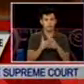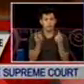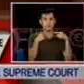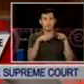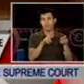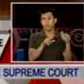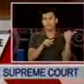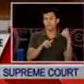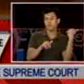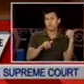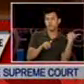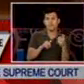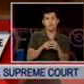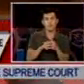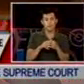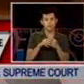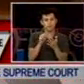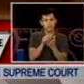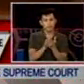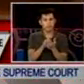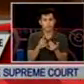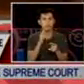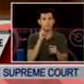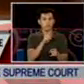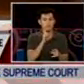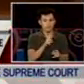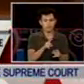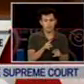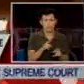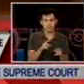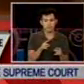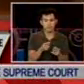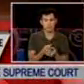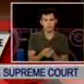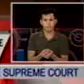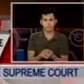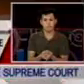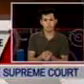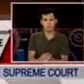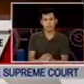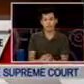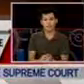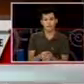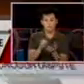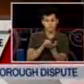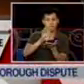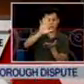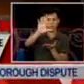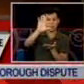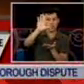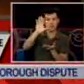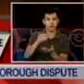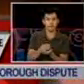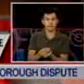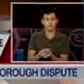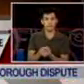another subject, may we request that the defense be furnished with ano tawag doon? PowerPoint.